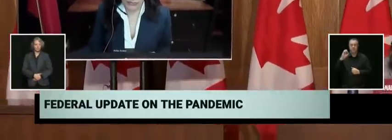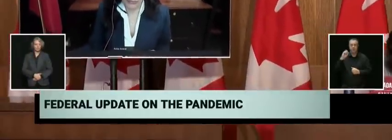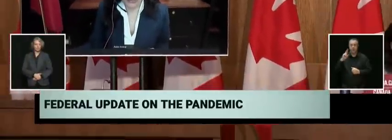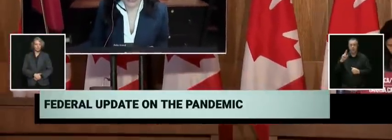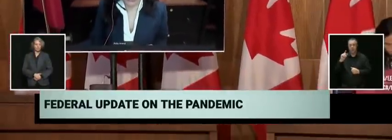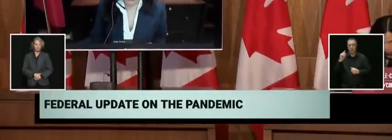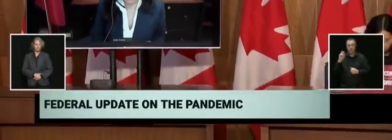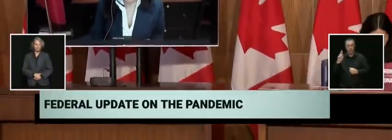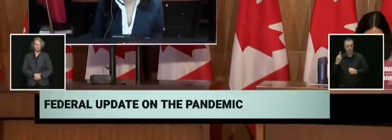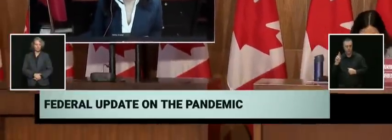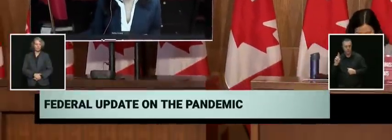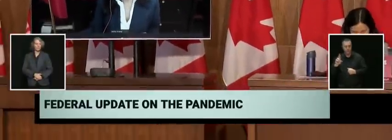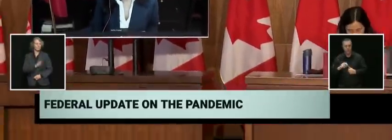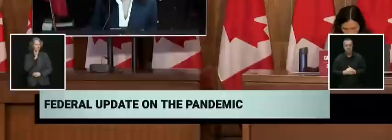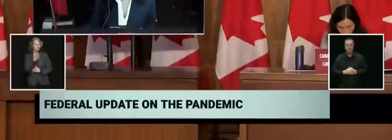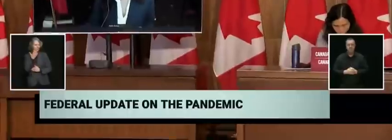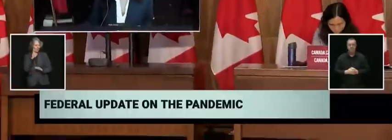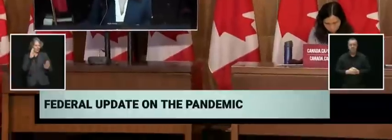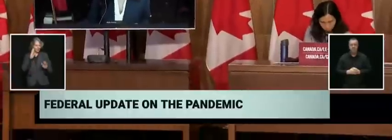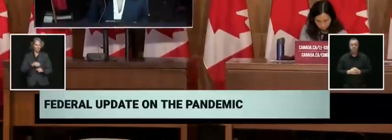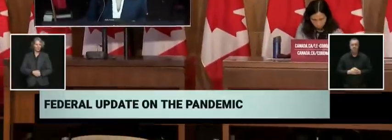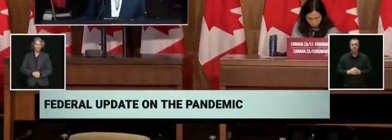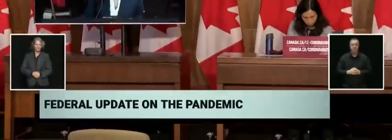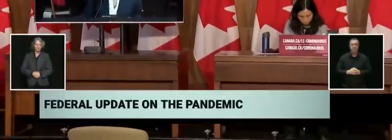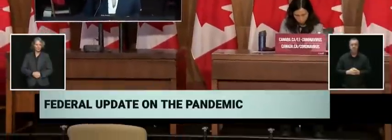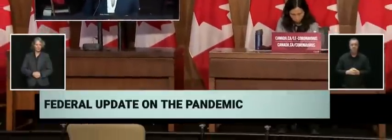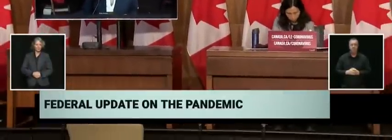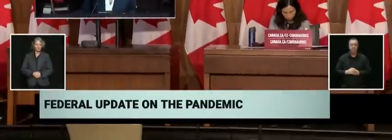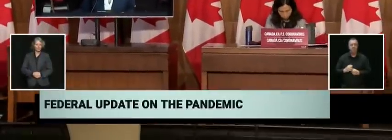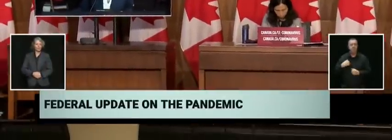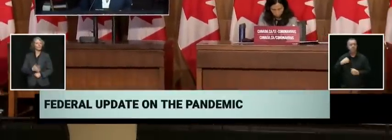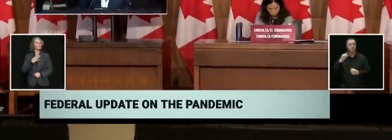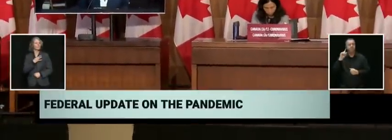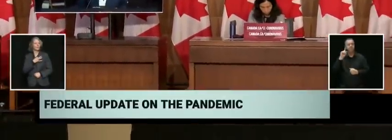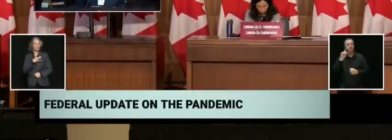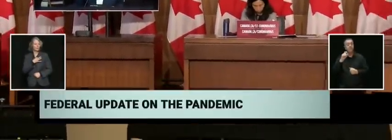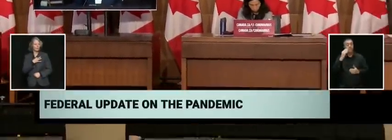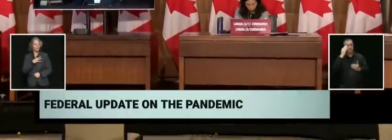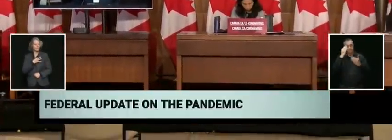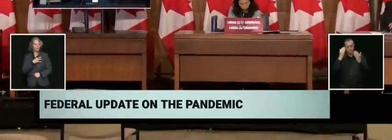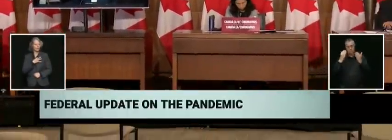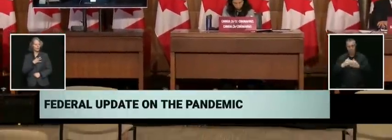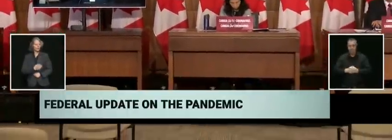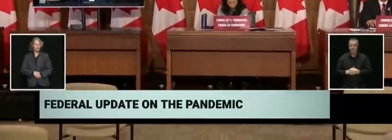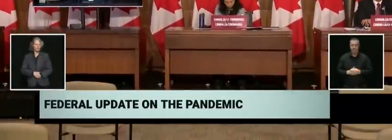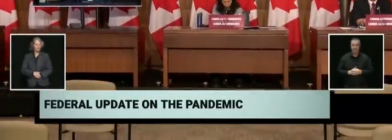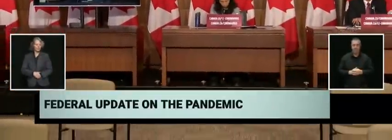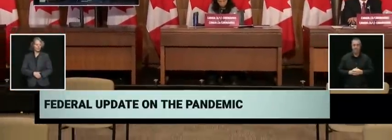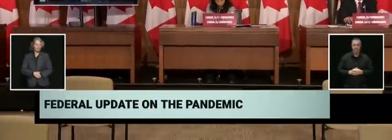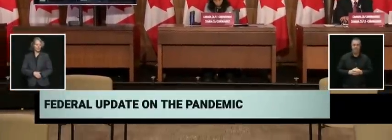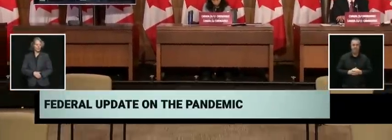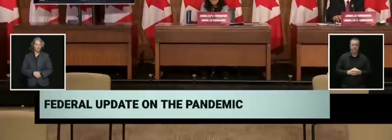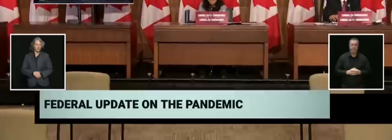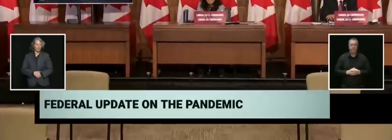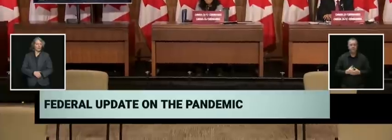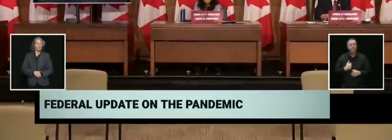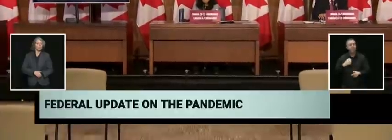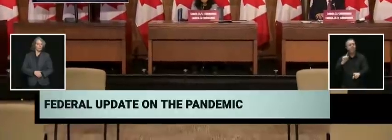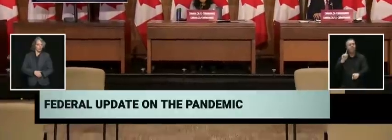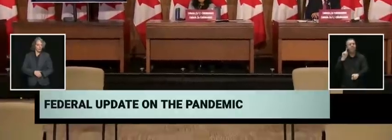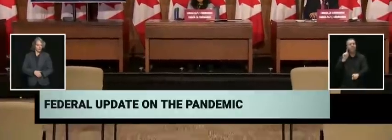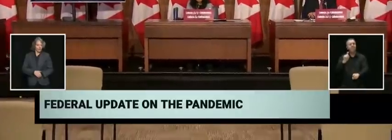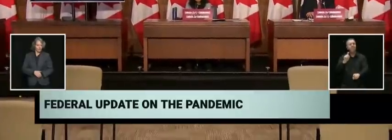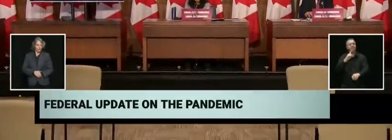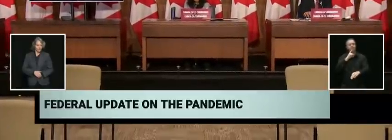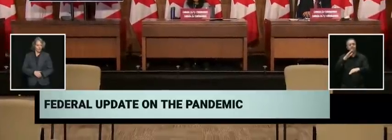Good morning. I wanted to ask about the difference between the federal recommendations on the